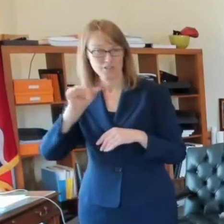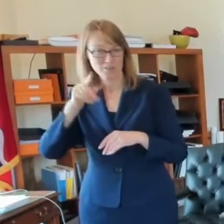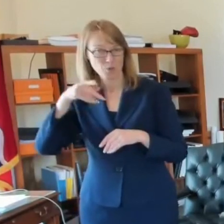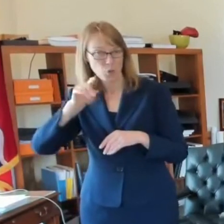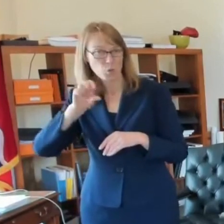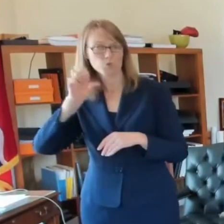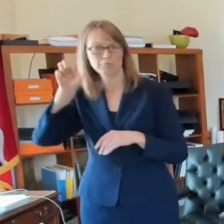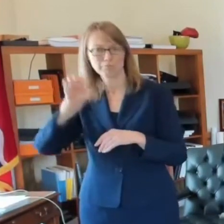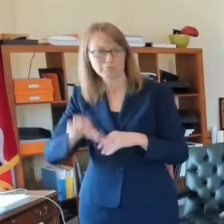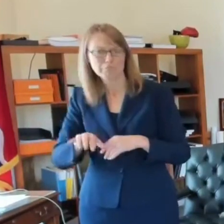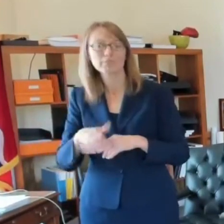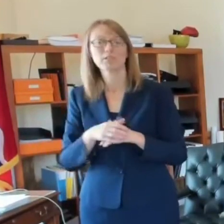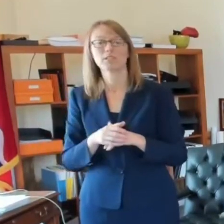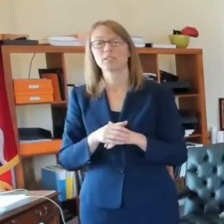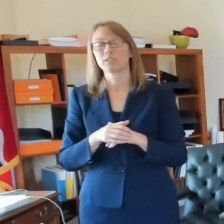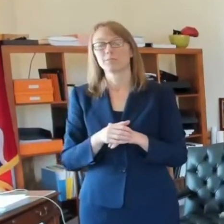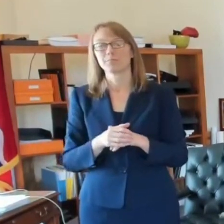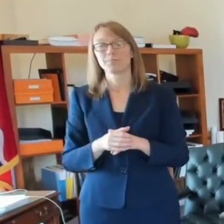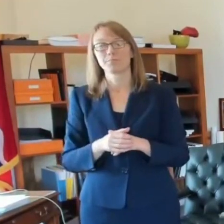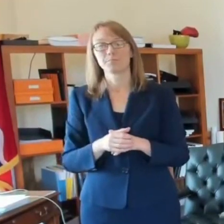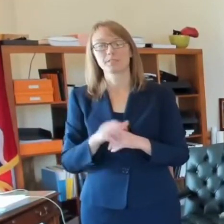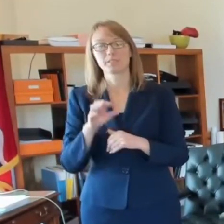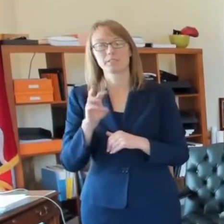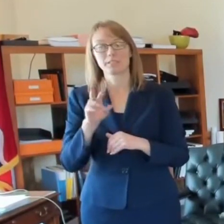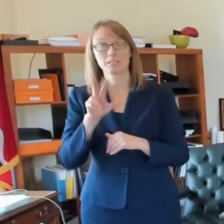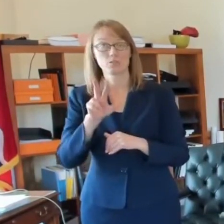63118 zip codes. And